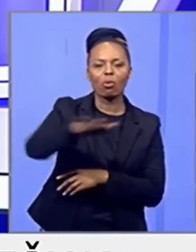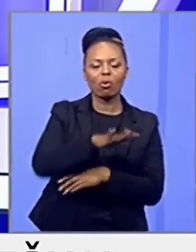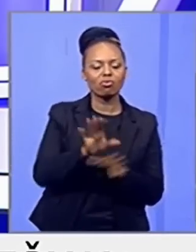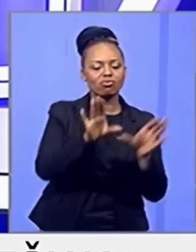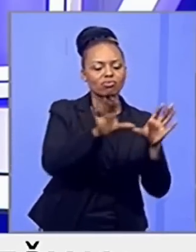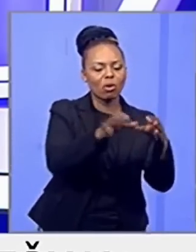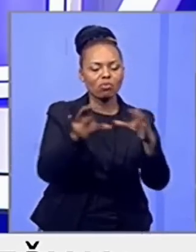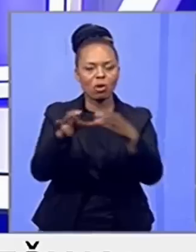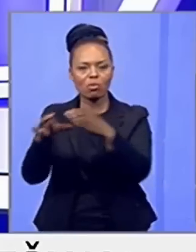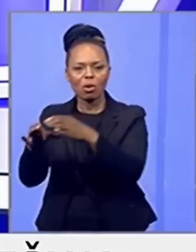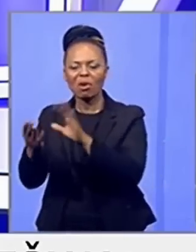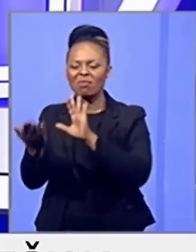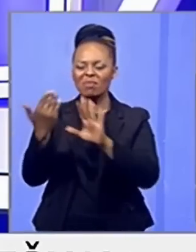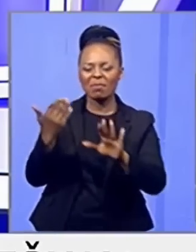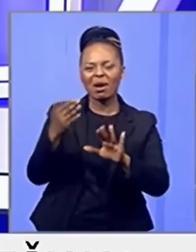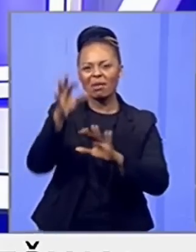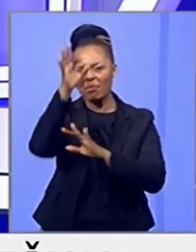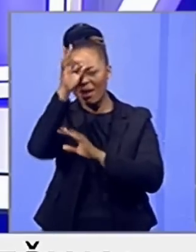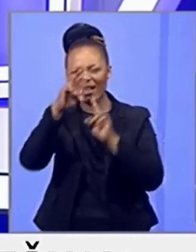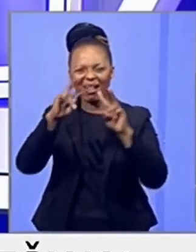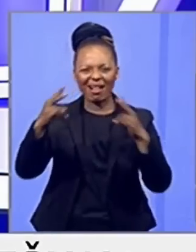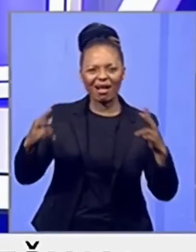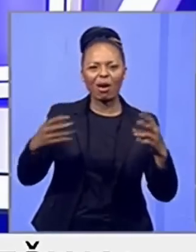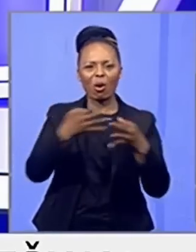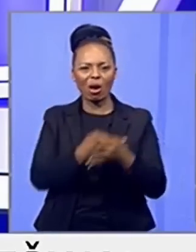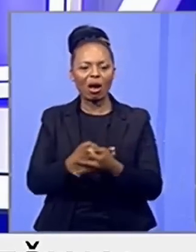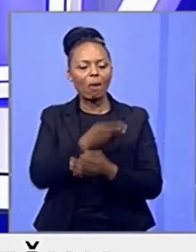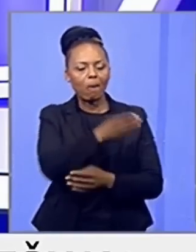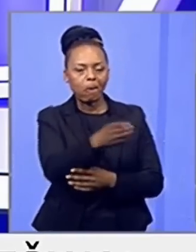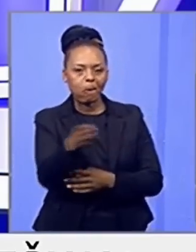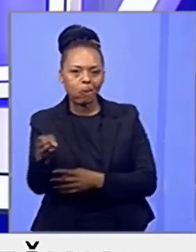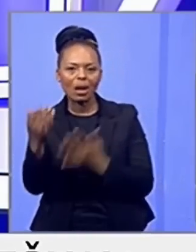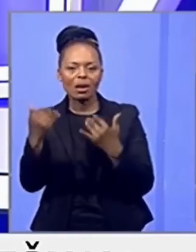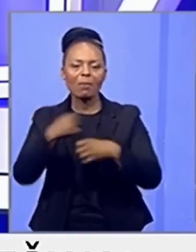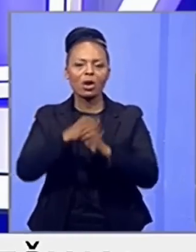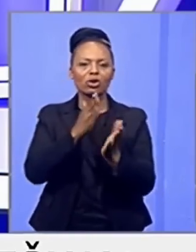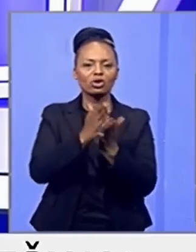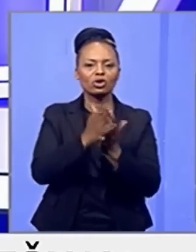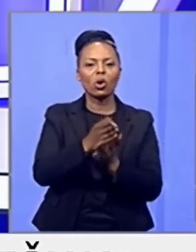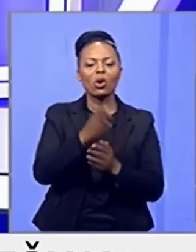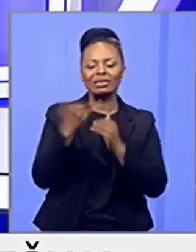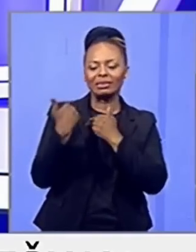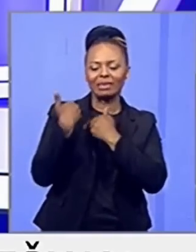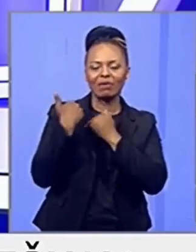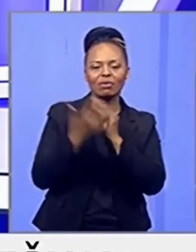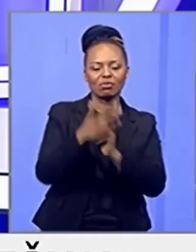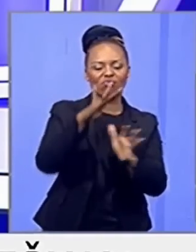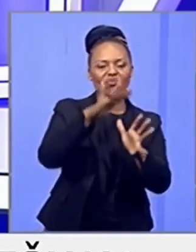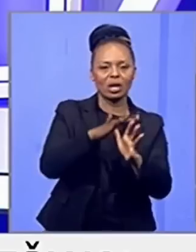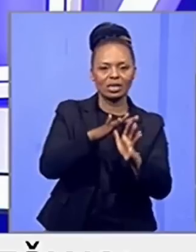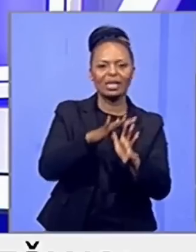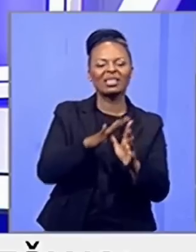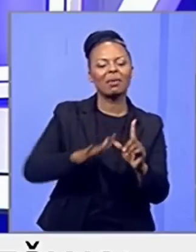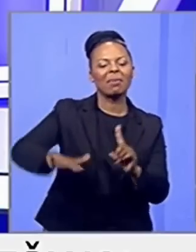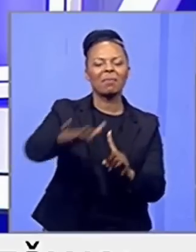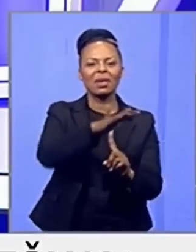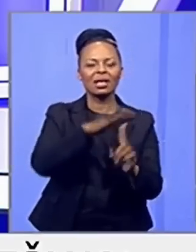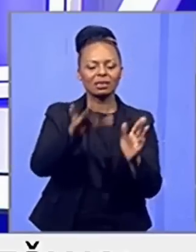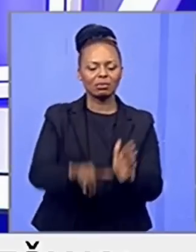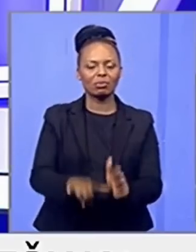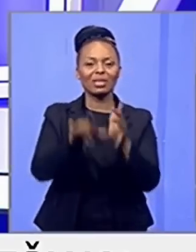sa tšhireletšo di tlaišwa ka mafilong ao go kgontišiša maemo a tšhireletšo ka mafilong a maleba go akaretšwa